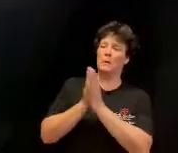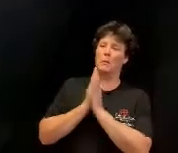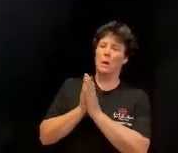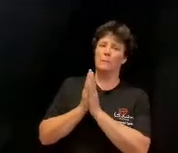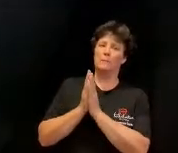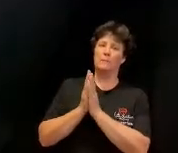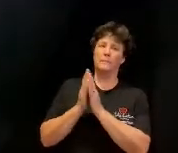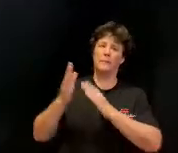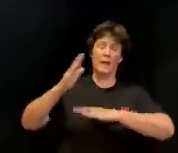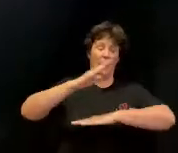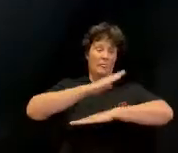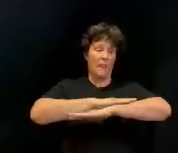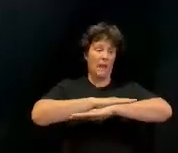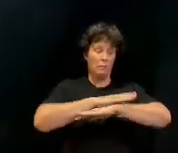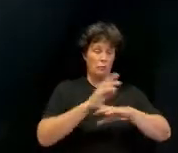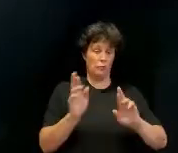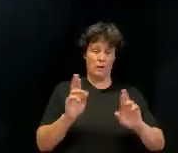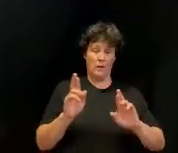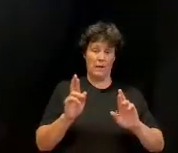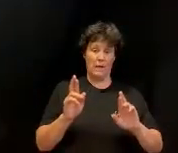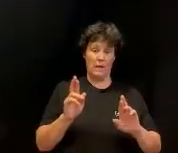Because the table's set, and he says, come.